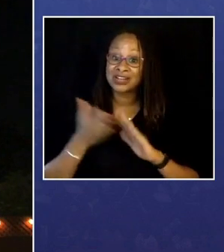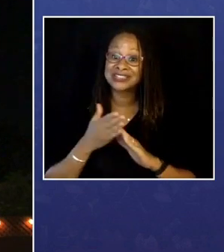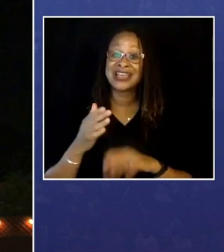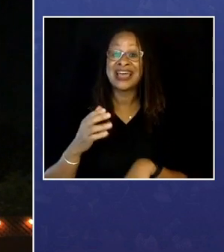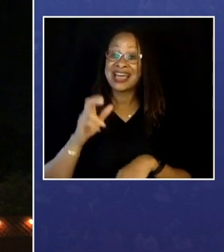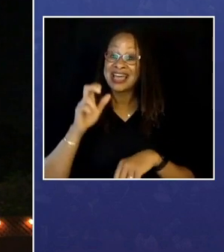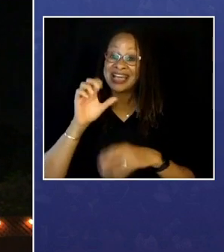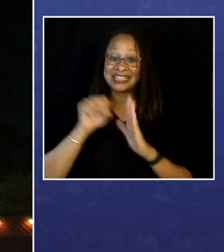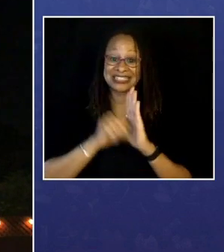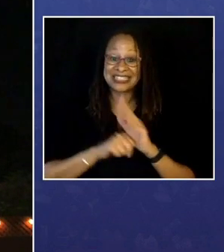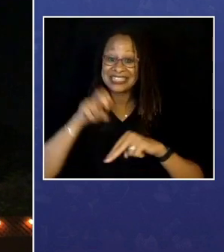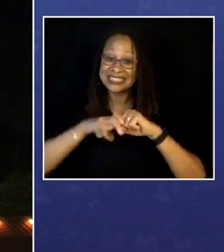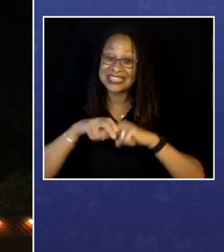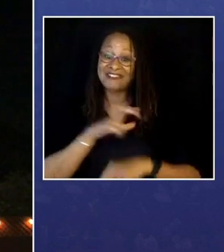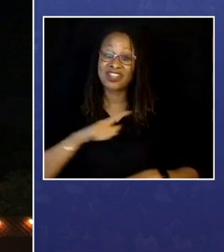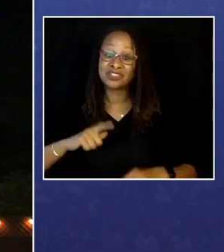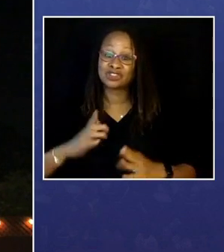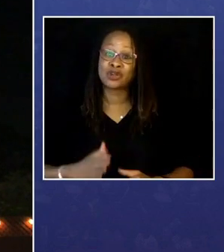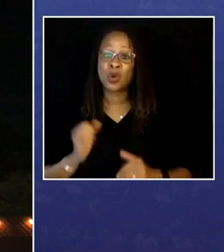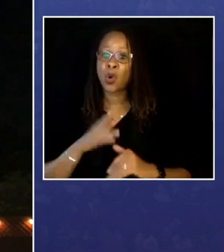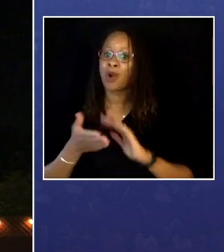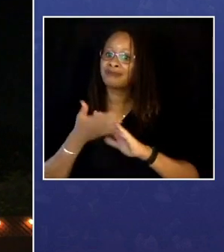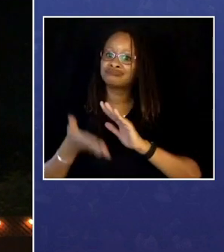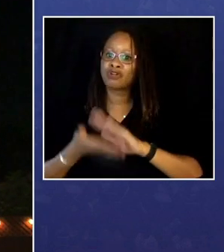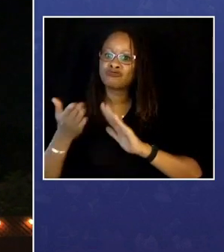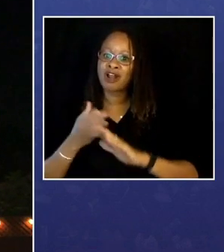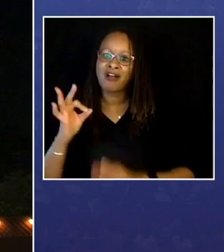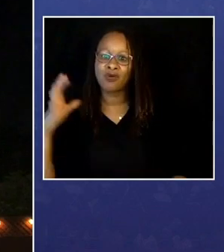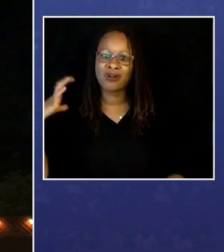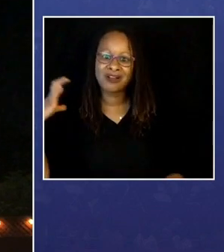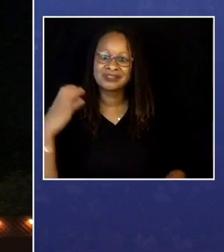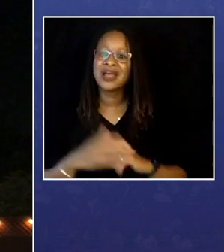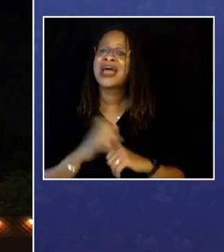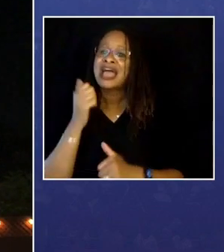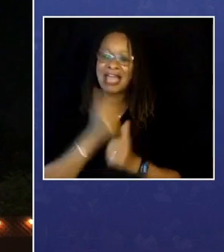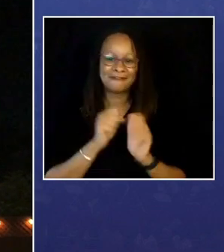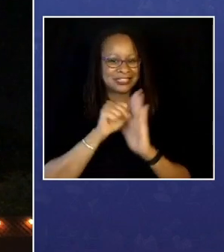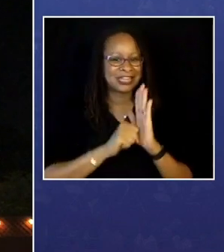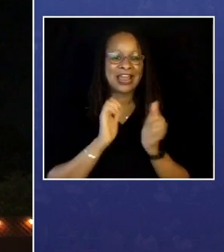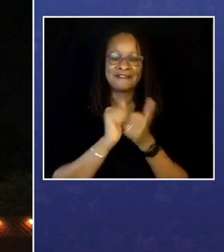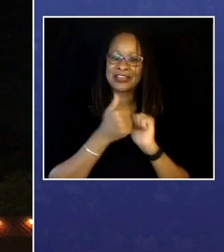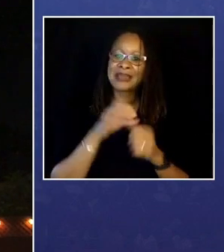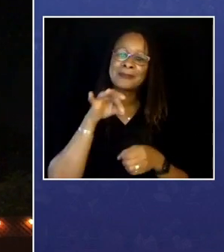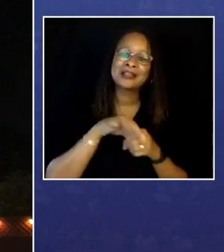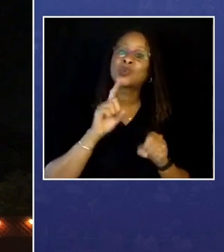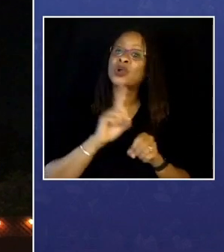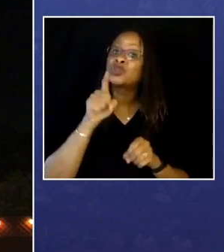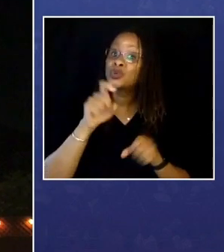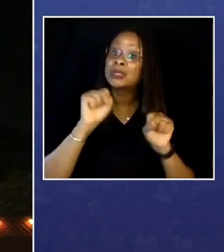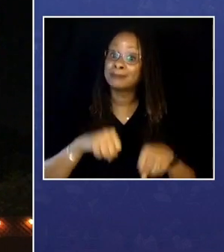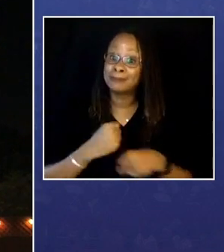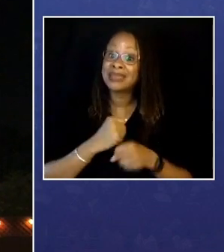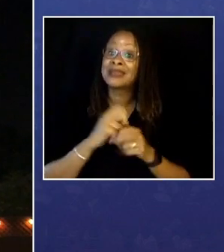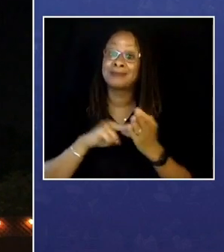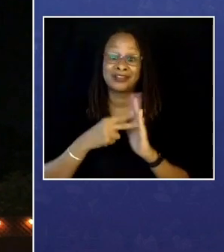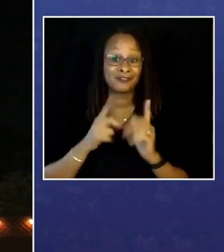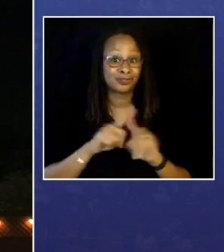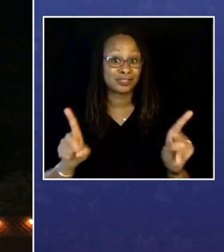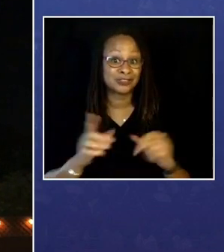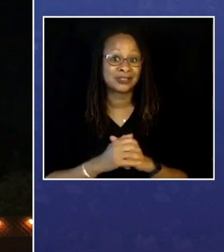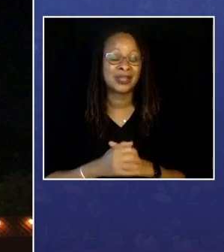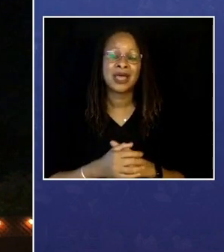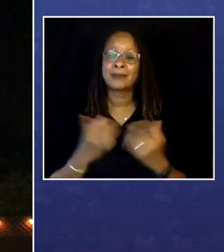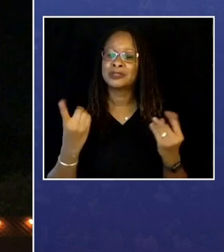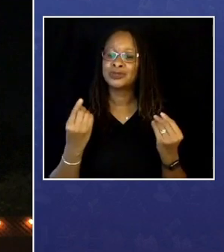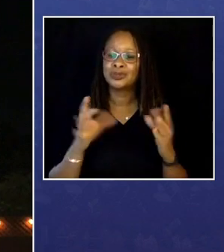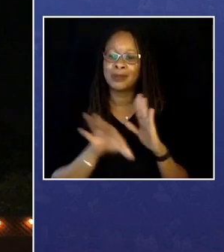state legislature seat, or a city comptroller runoff, just about every state has a competitive election where you can make a meaningful difference. All you